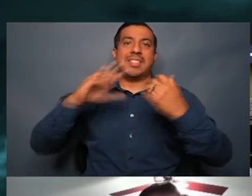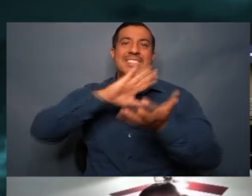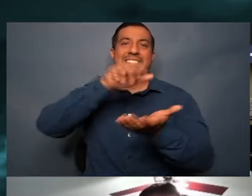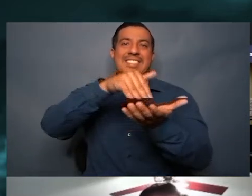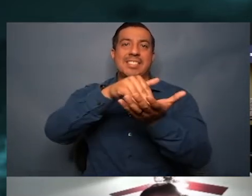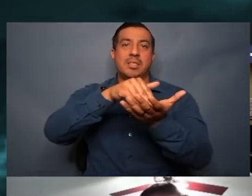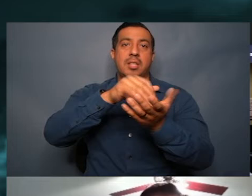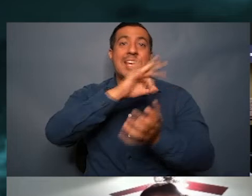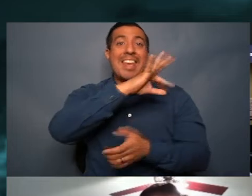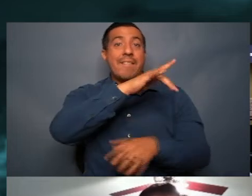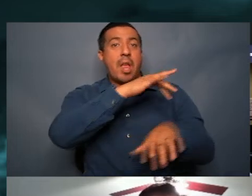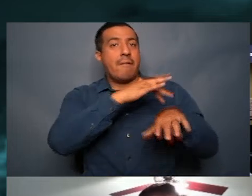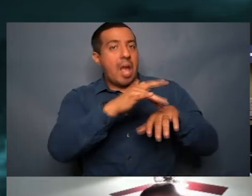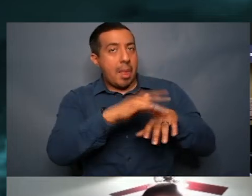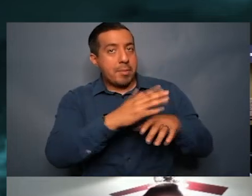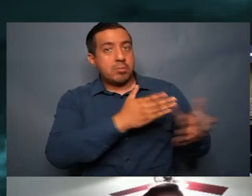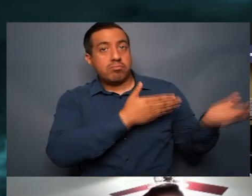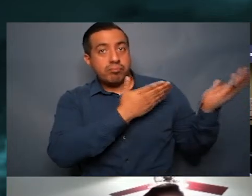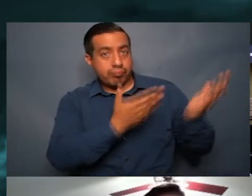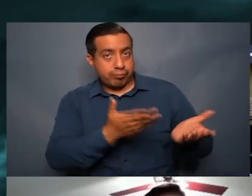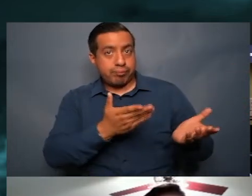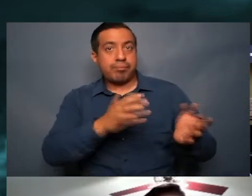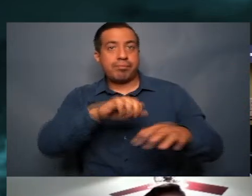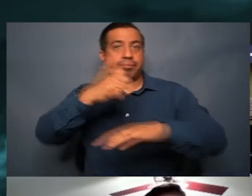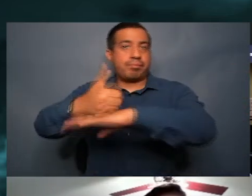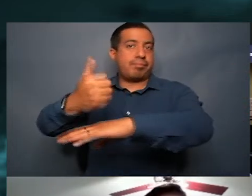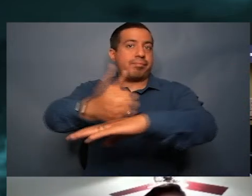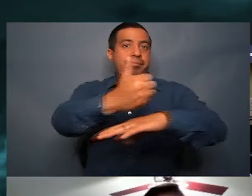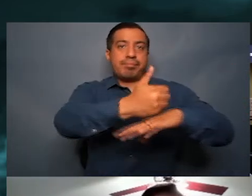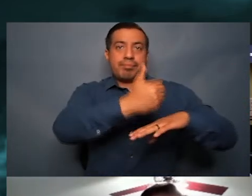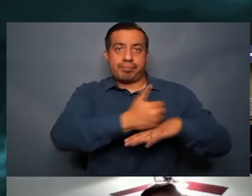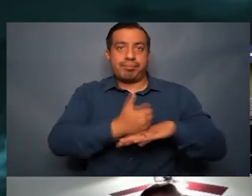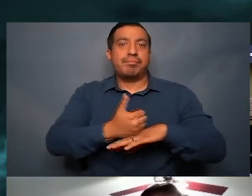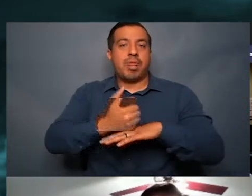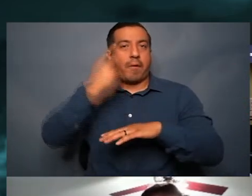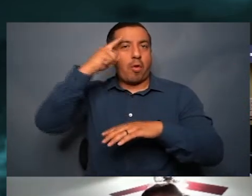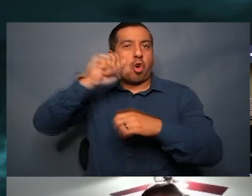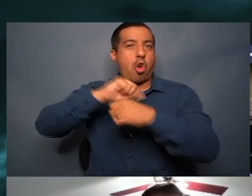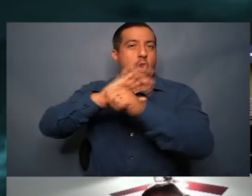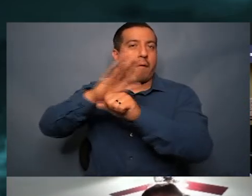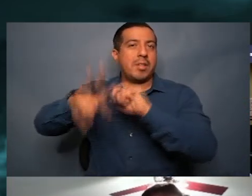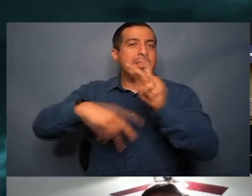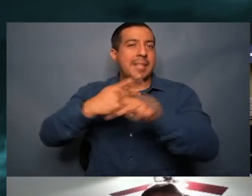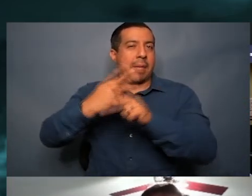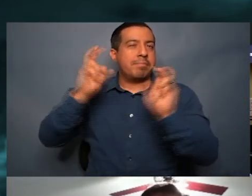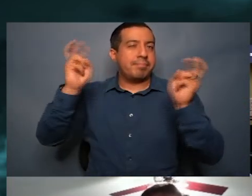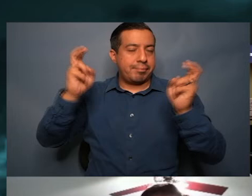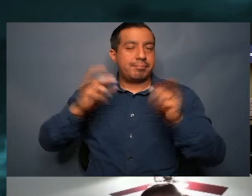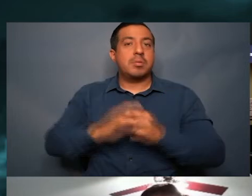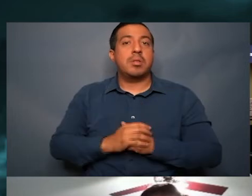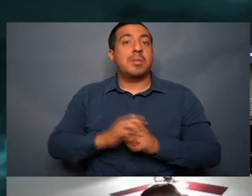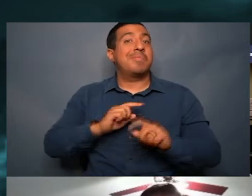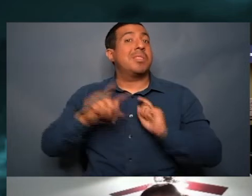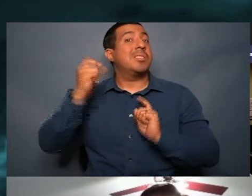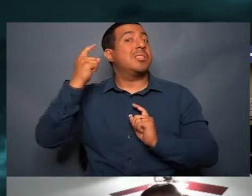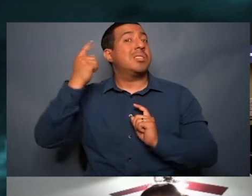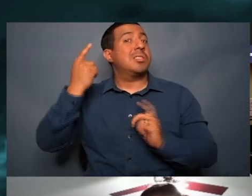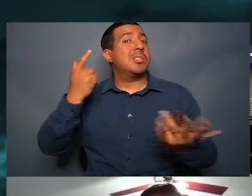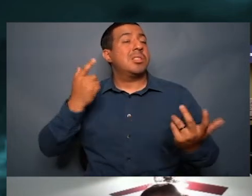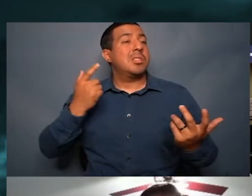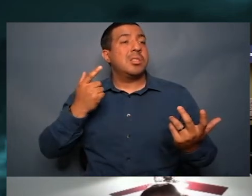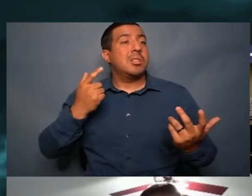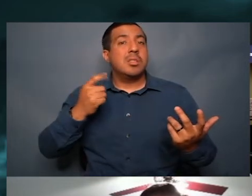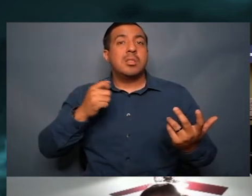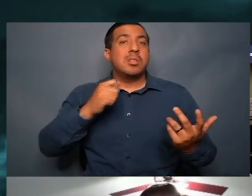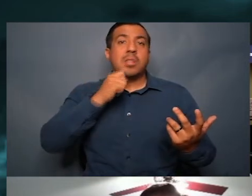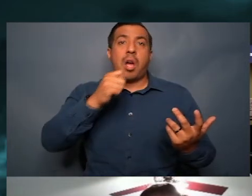ability and availability to come in during a COVID type event. But it isn't going to be a way